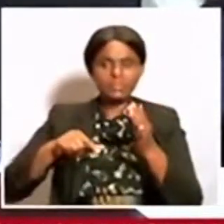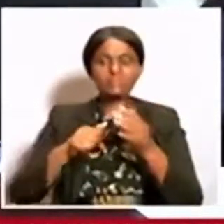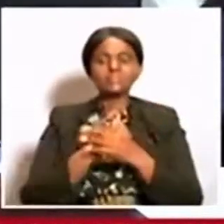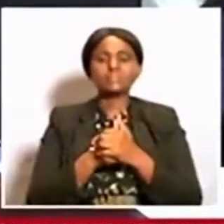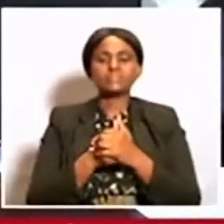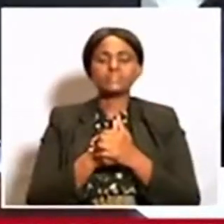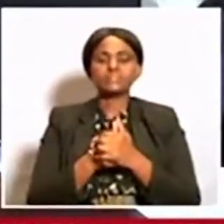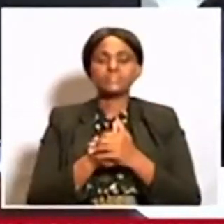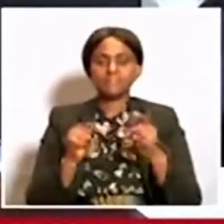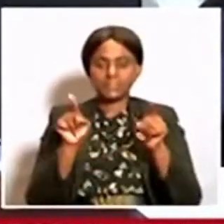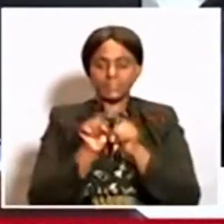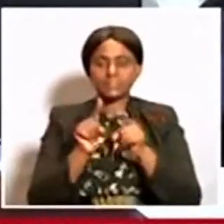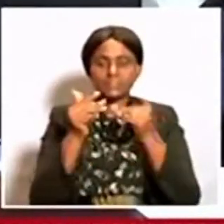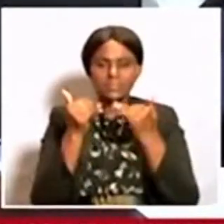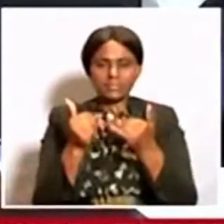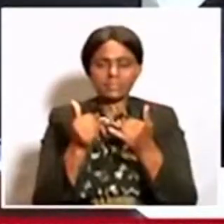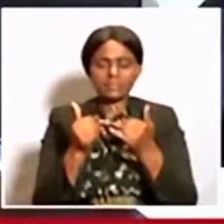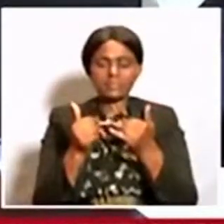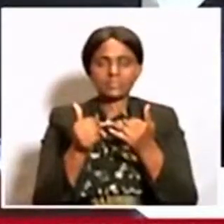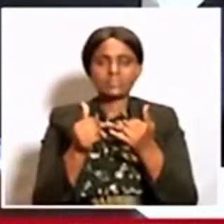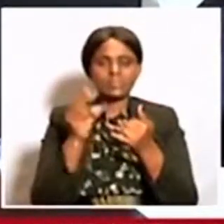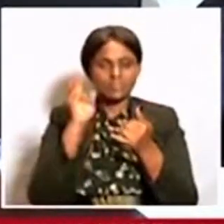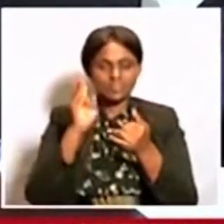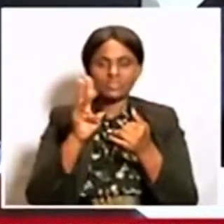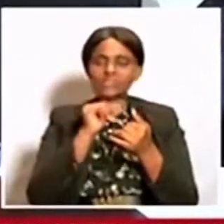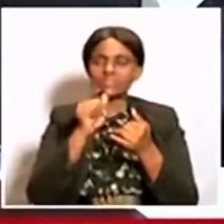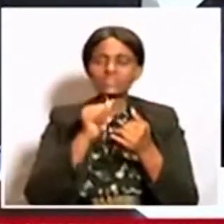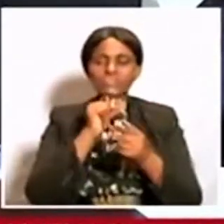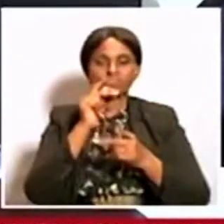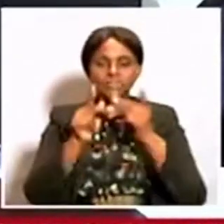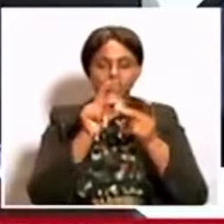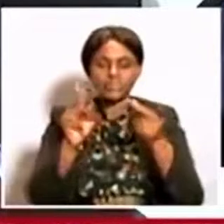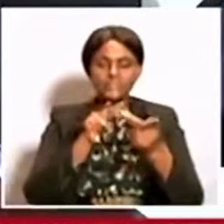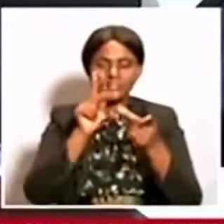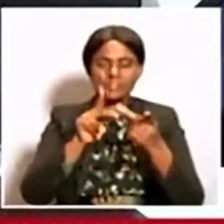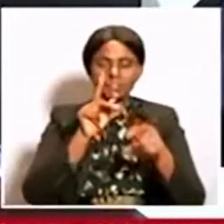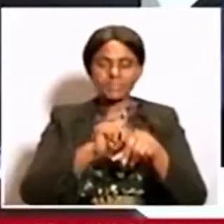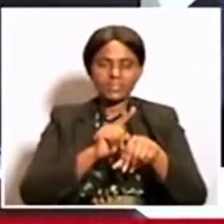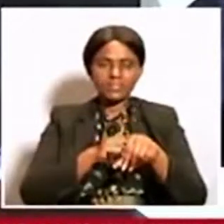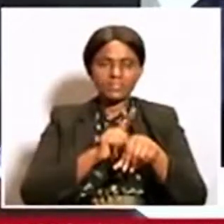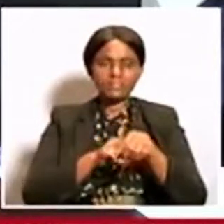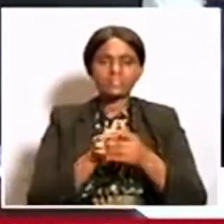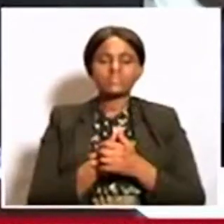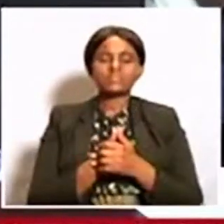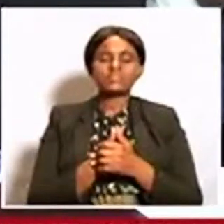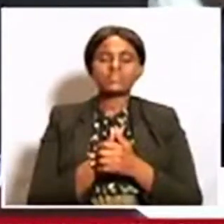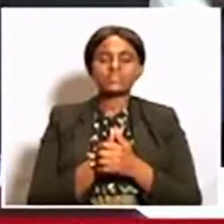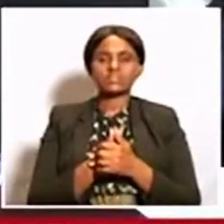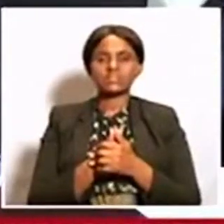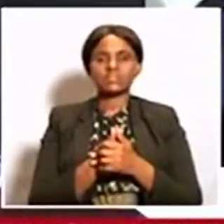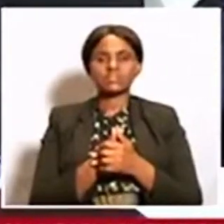through and therefore would not be processed in time. See Appendix 17.